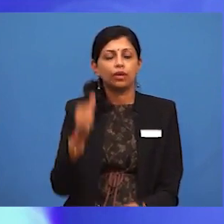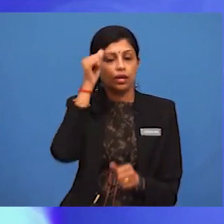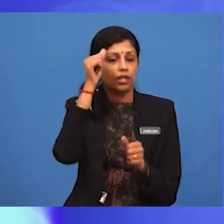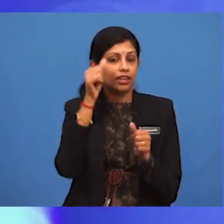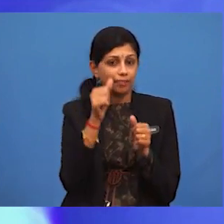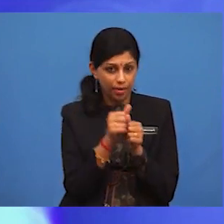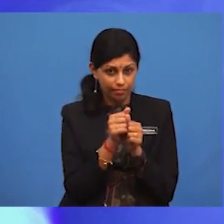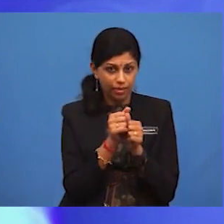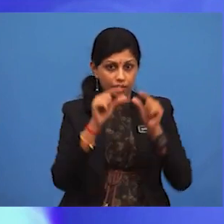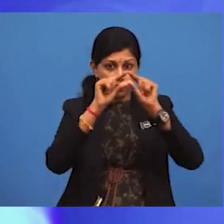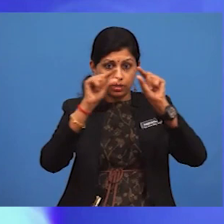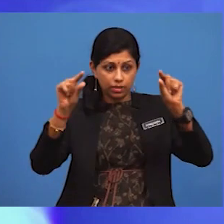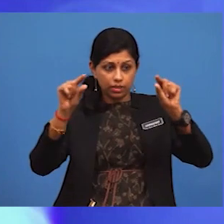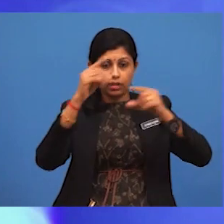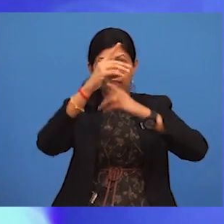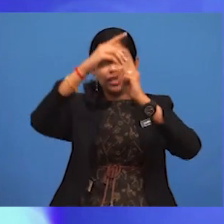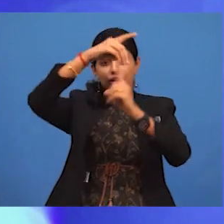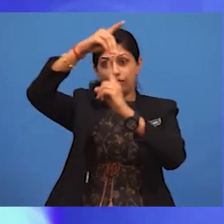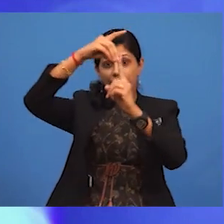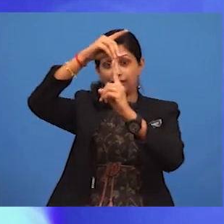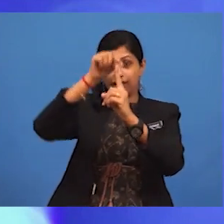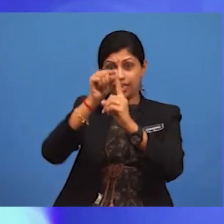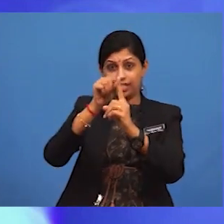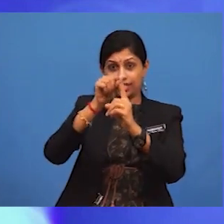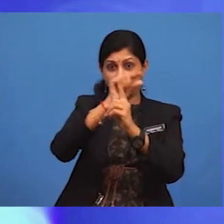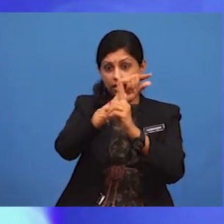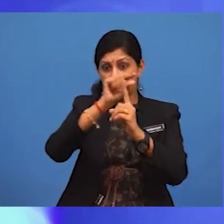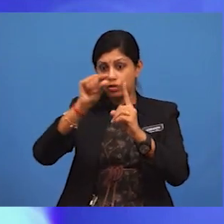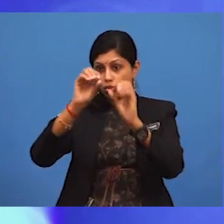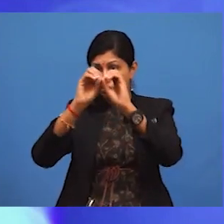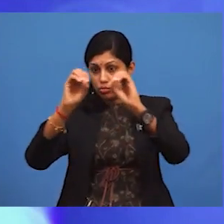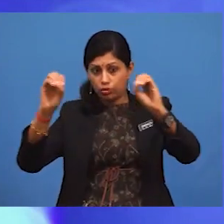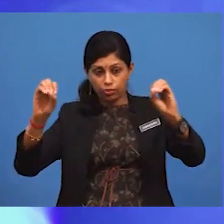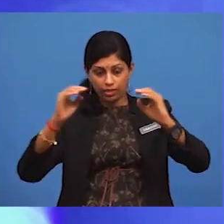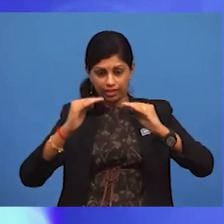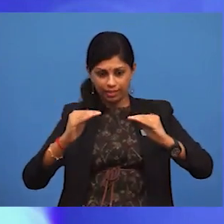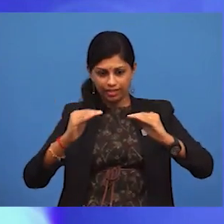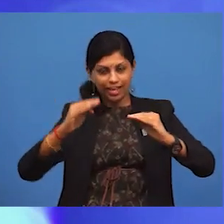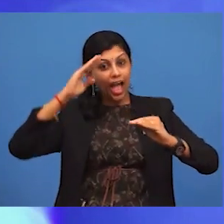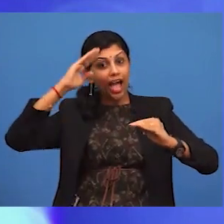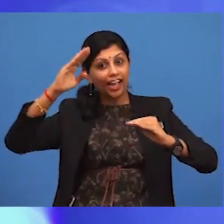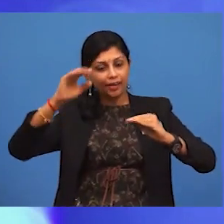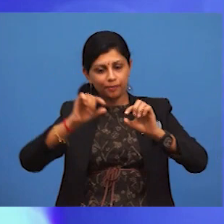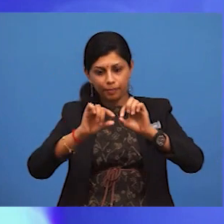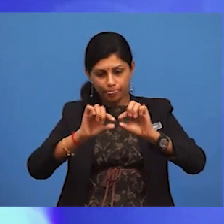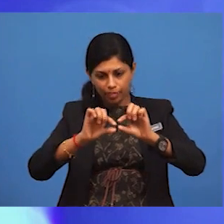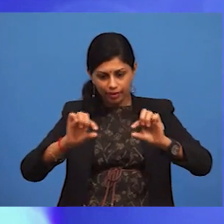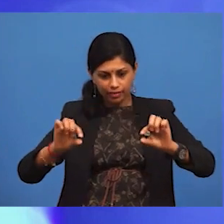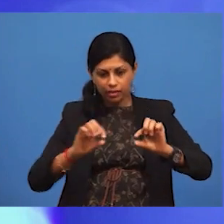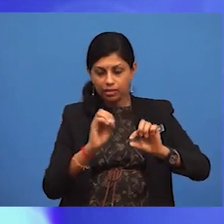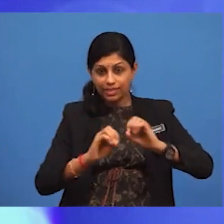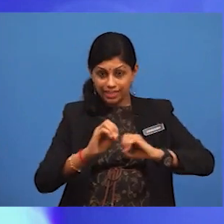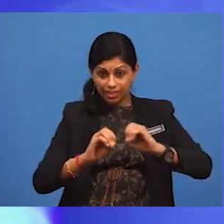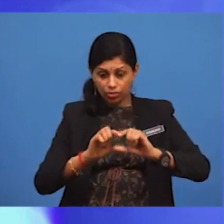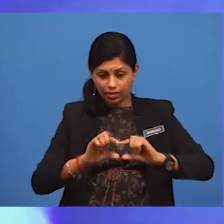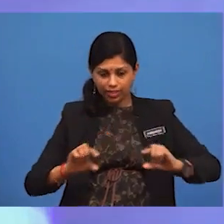leave one line gap after your day, salutation and each paragraph. It will make your letter neater and